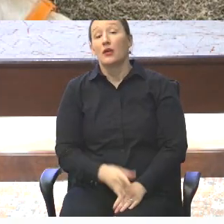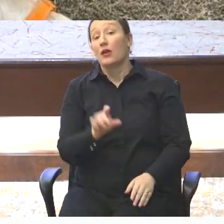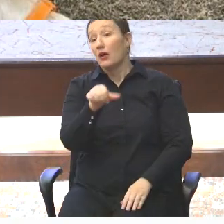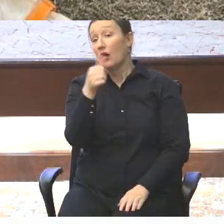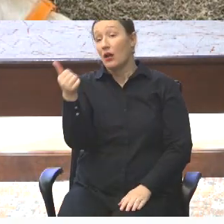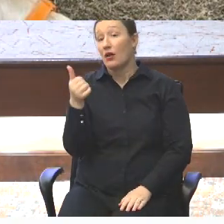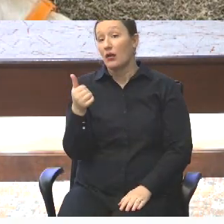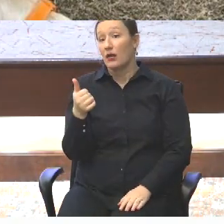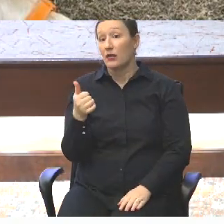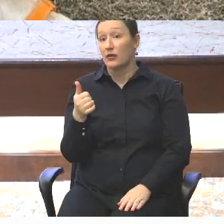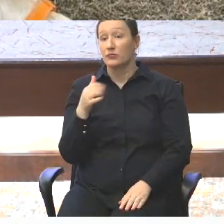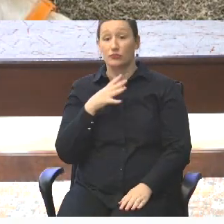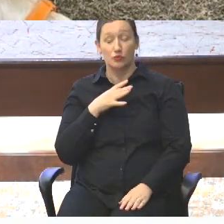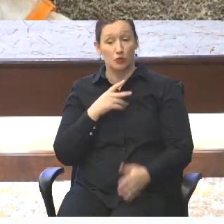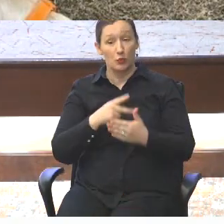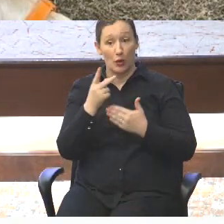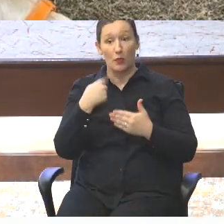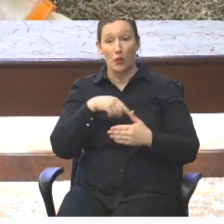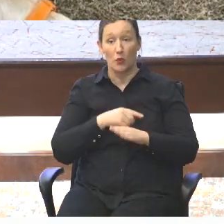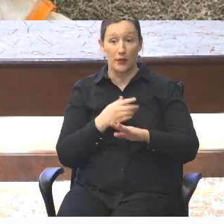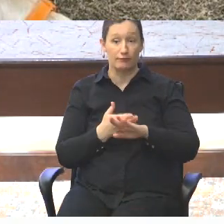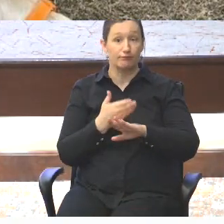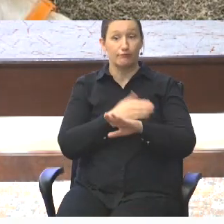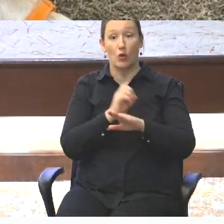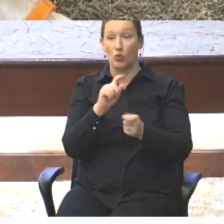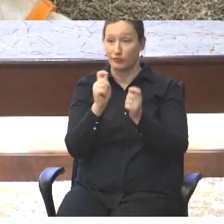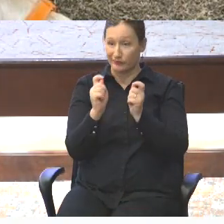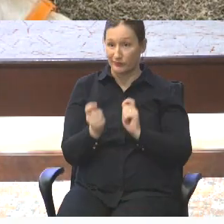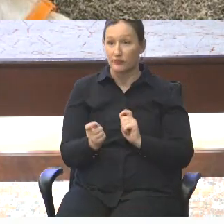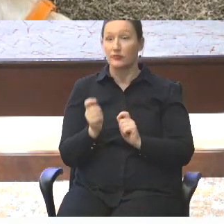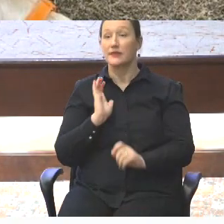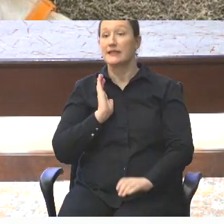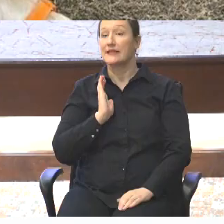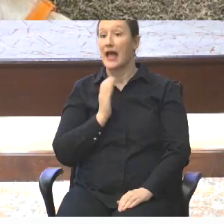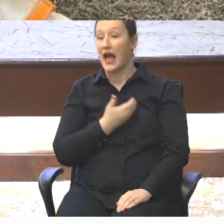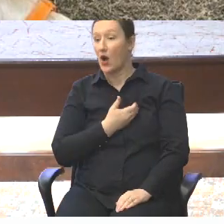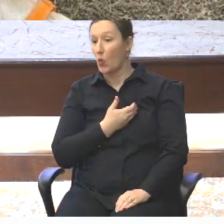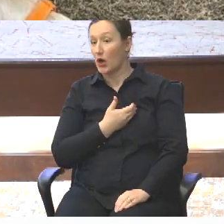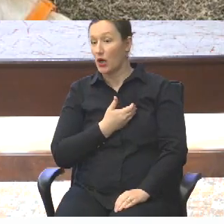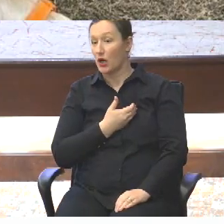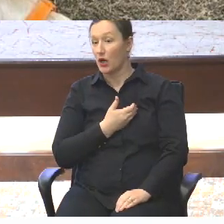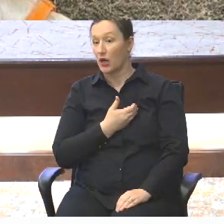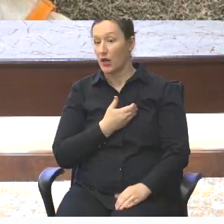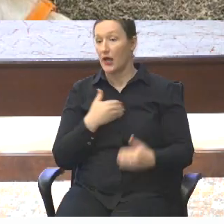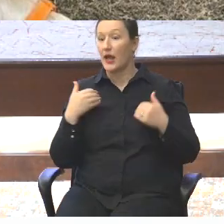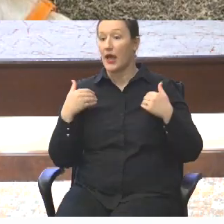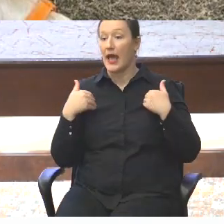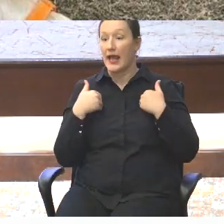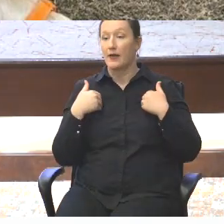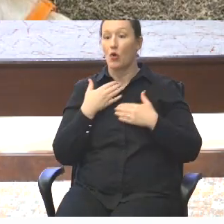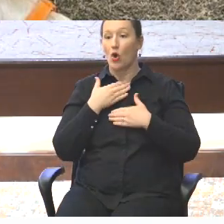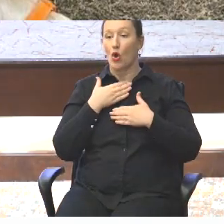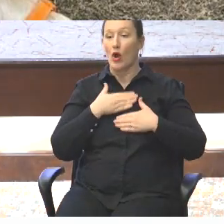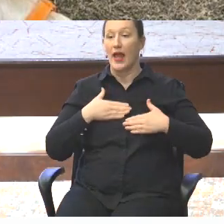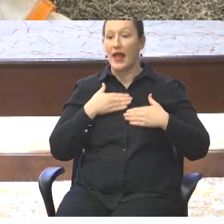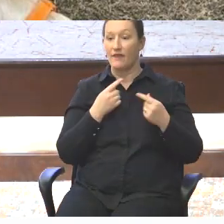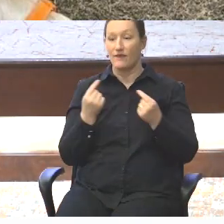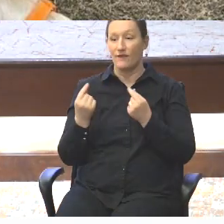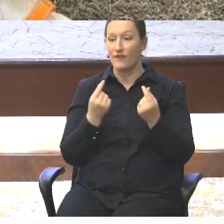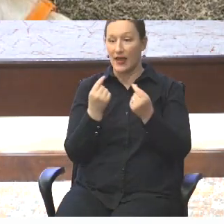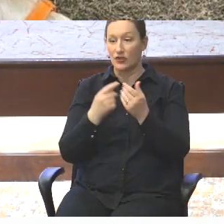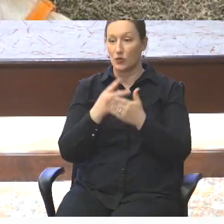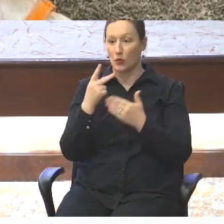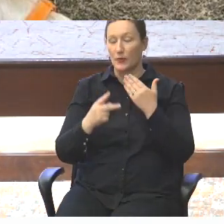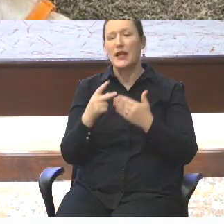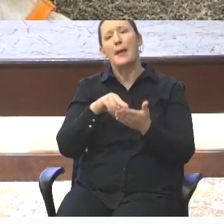Another few programs we revamped or revitalized are animal adventure programs. Bark Break is a fun program that allows people to check out a